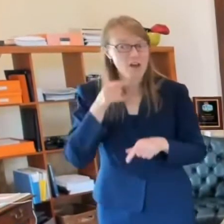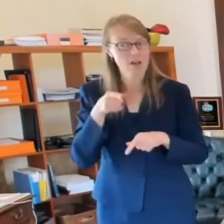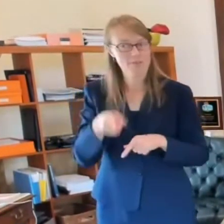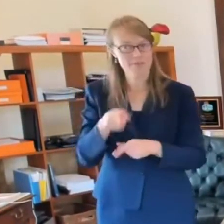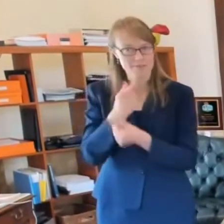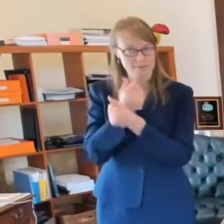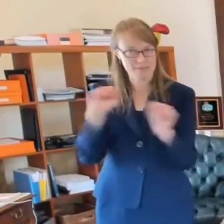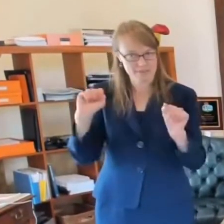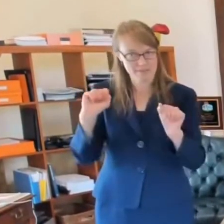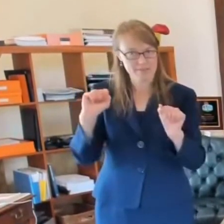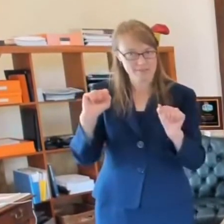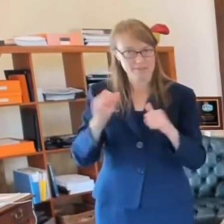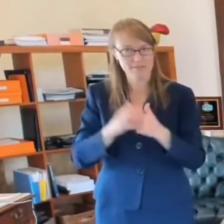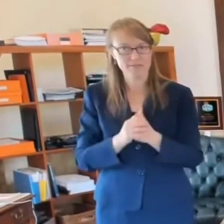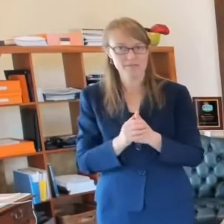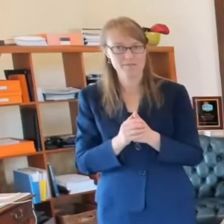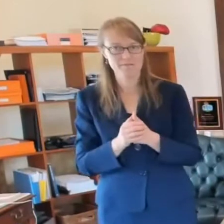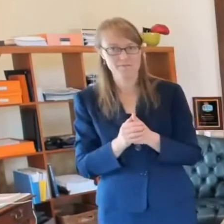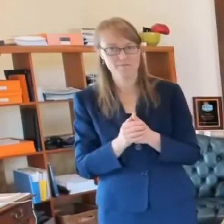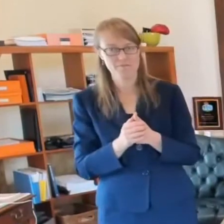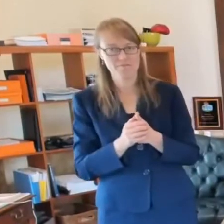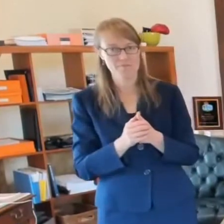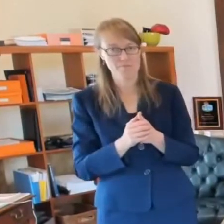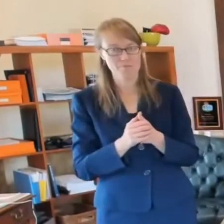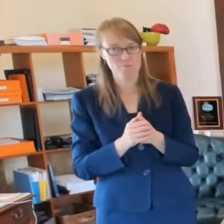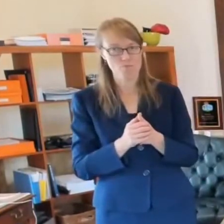groups are required.